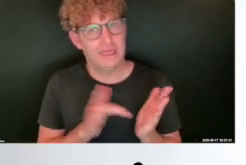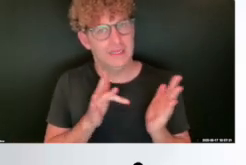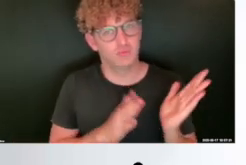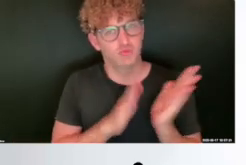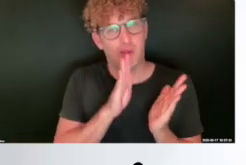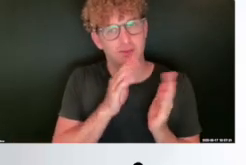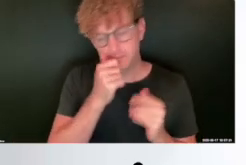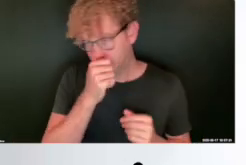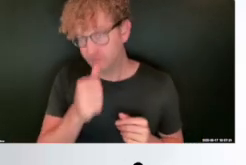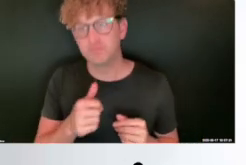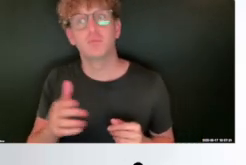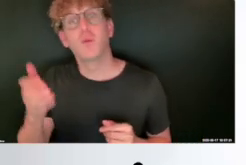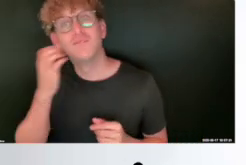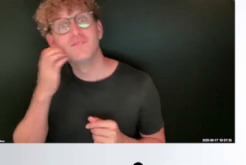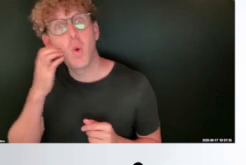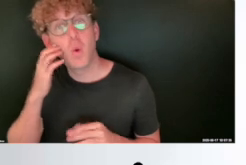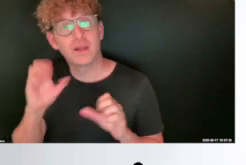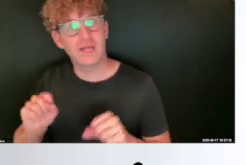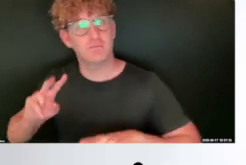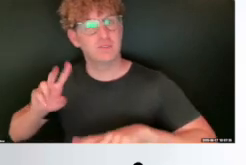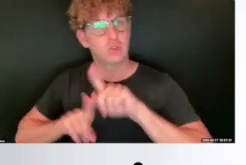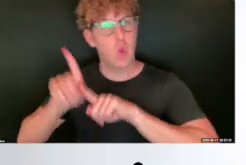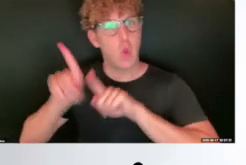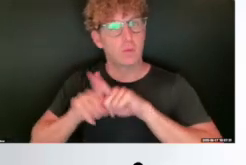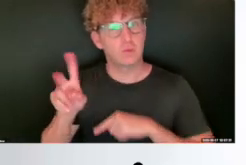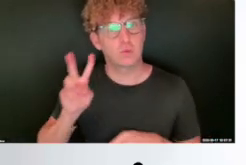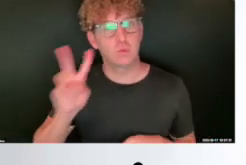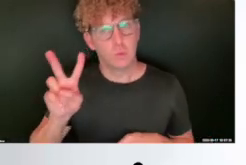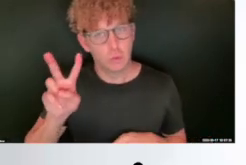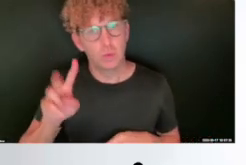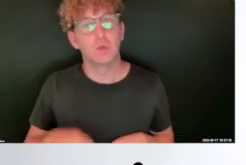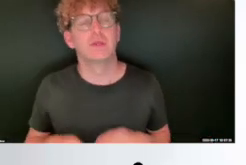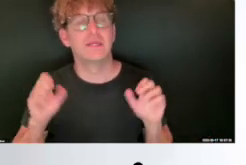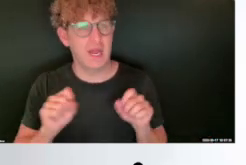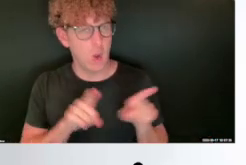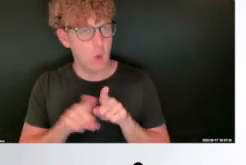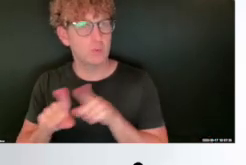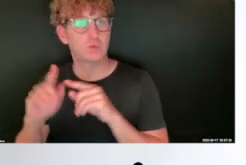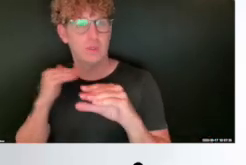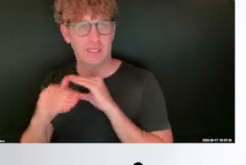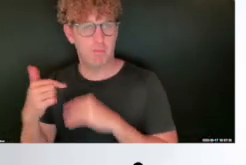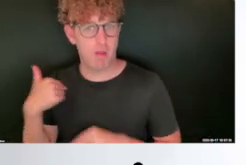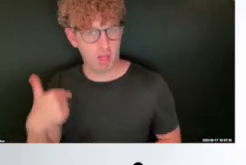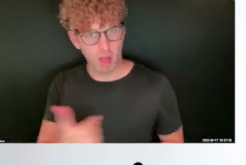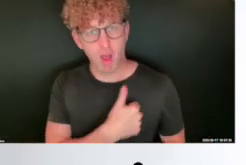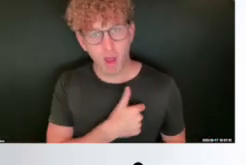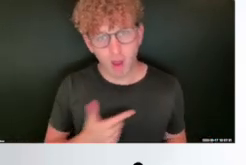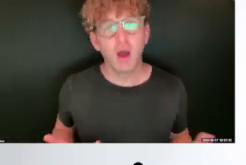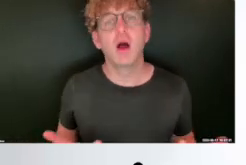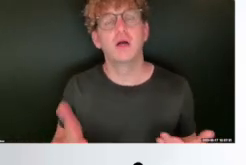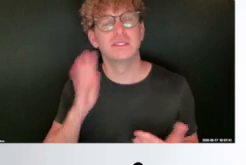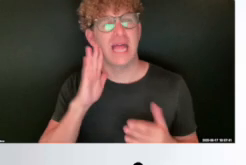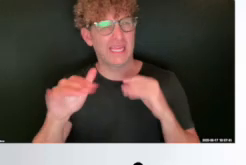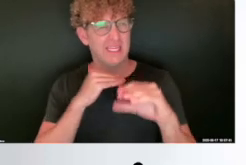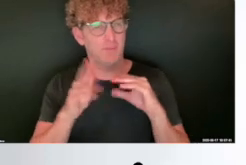note that our email monitor will notify us if your question in real time. So I see that Noam is